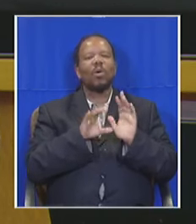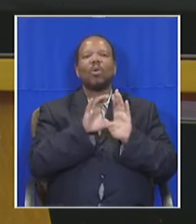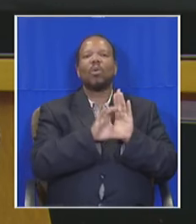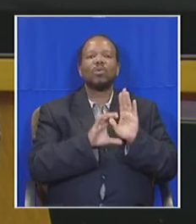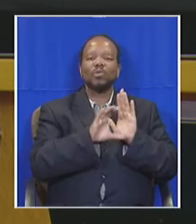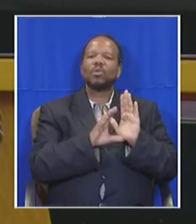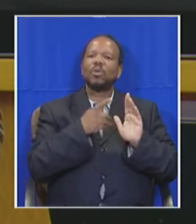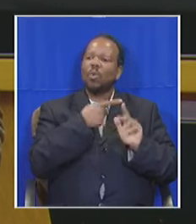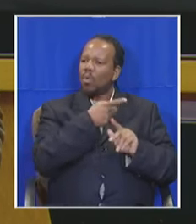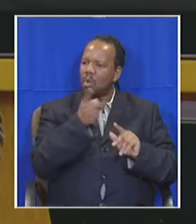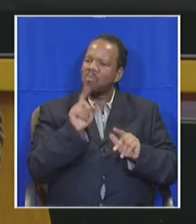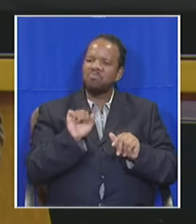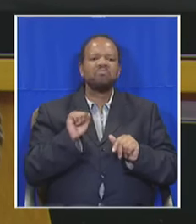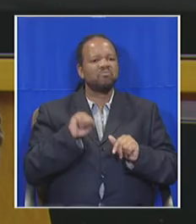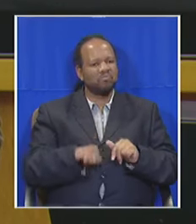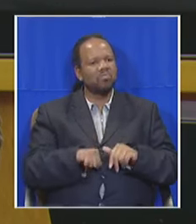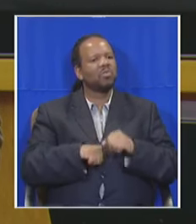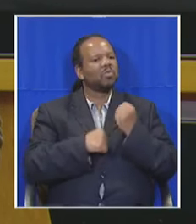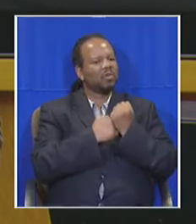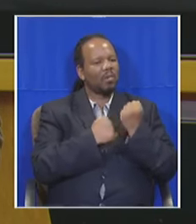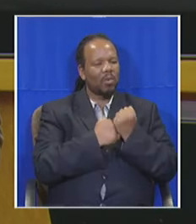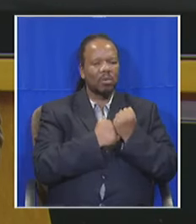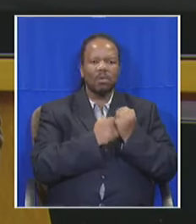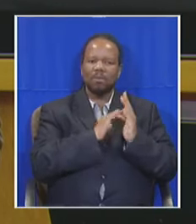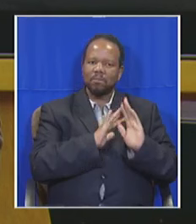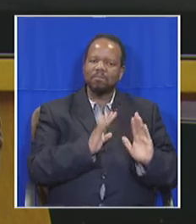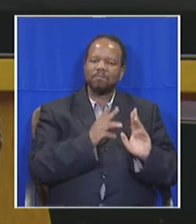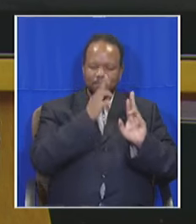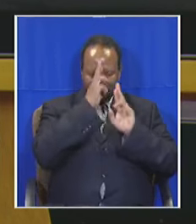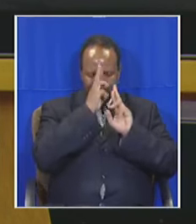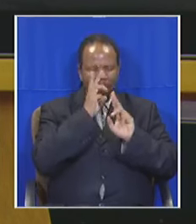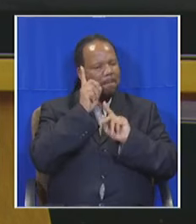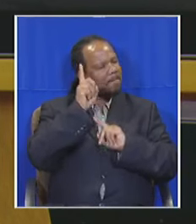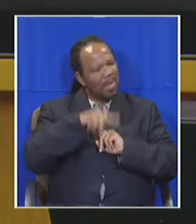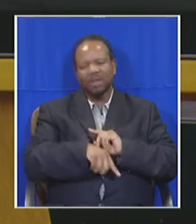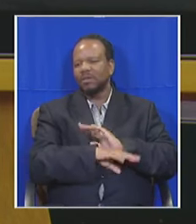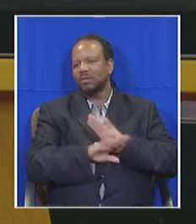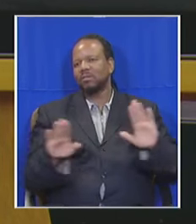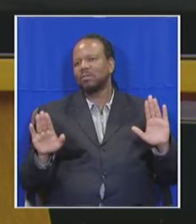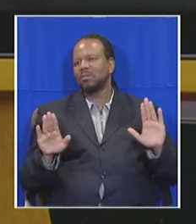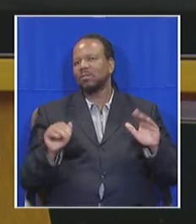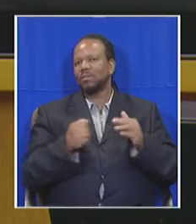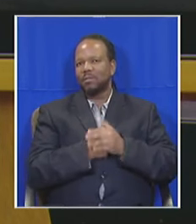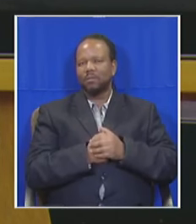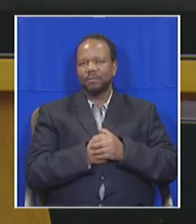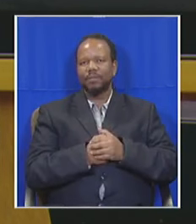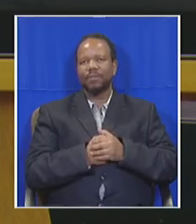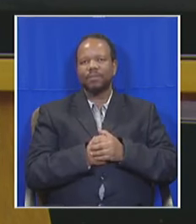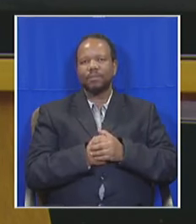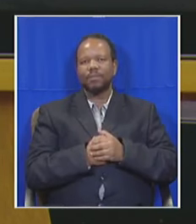support, must be upheld at all costs. And very, very